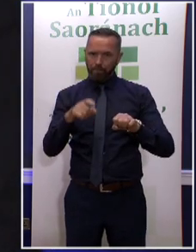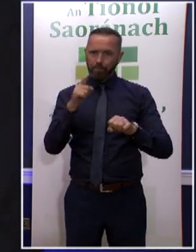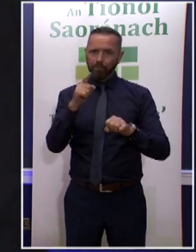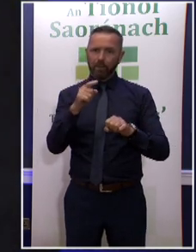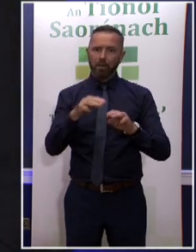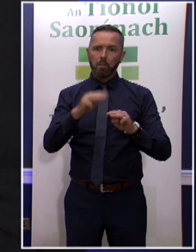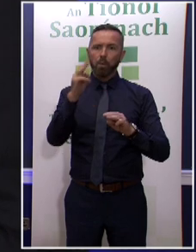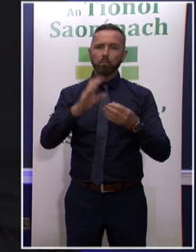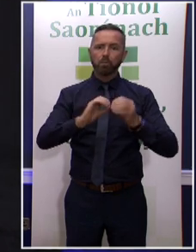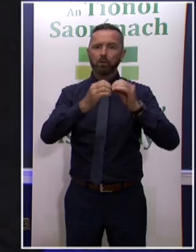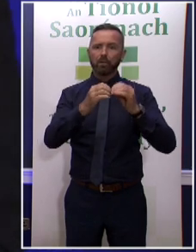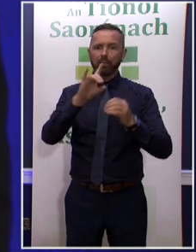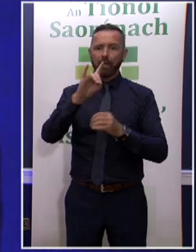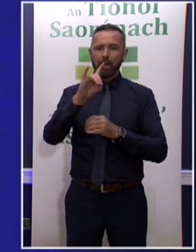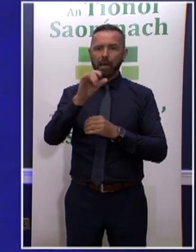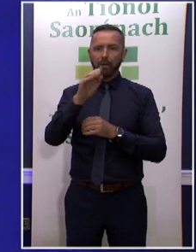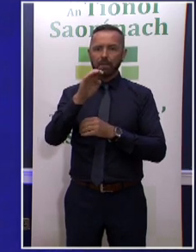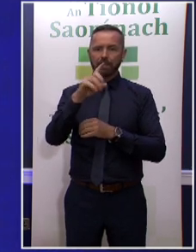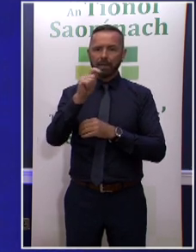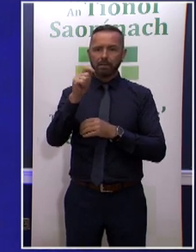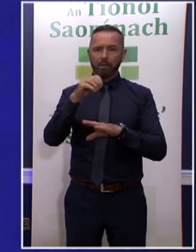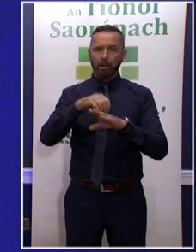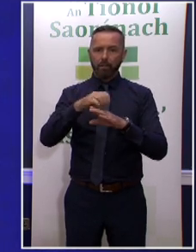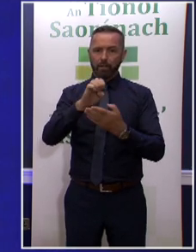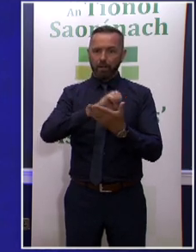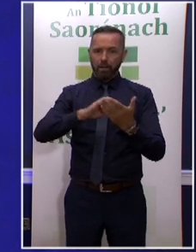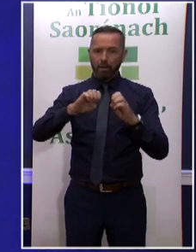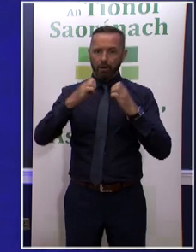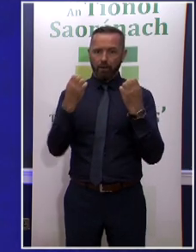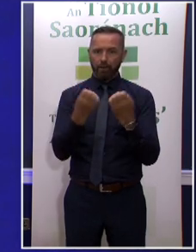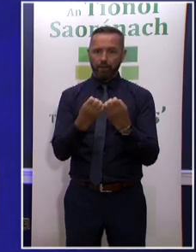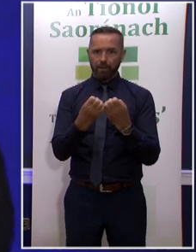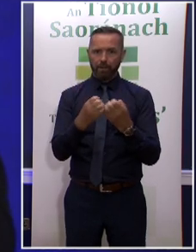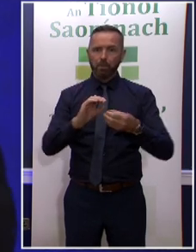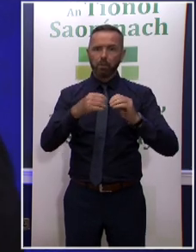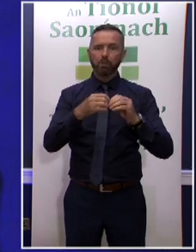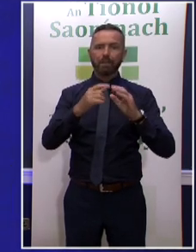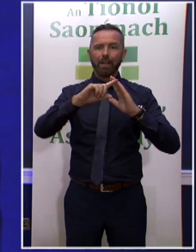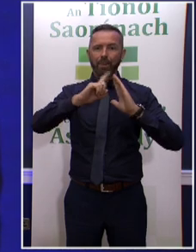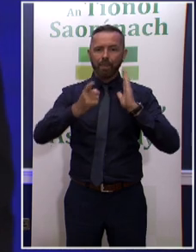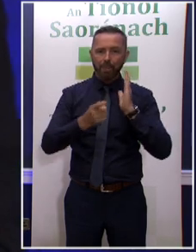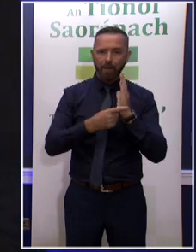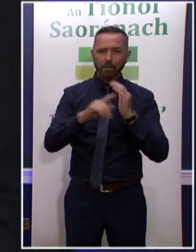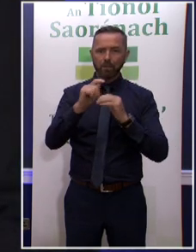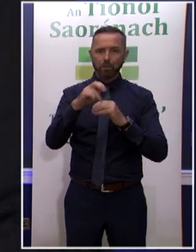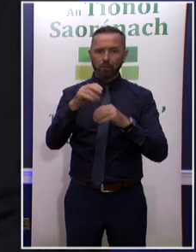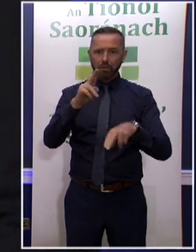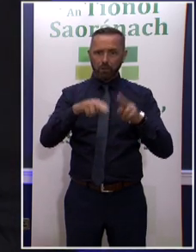the most productive habitats on Earth. They produce thousands of tons of new seaweed every